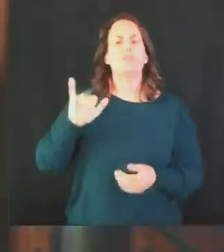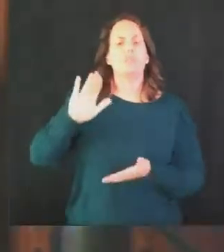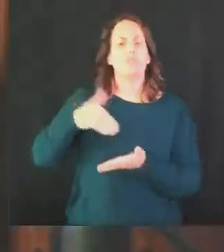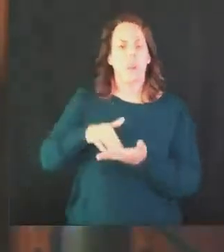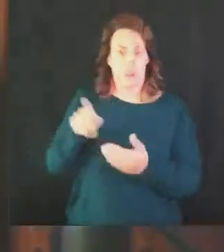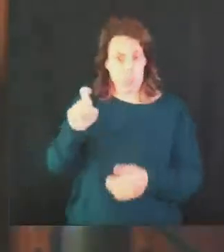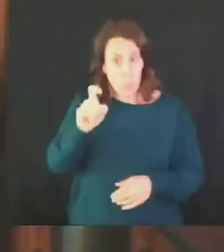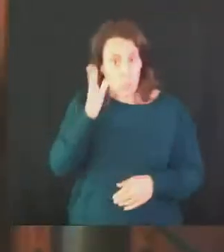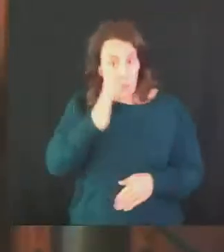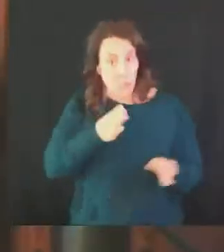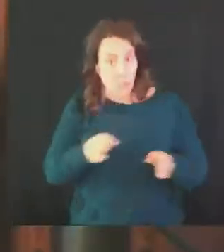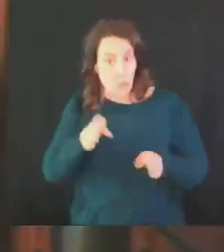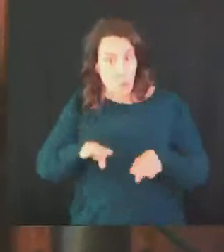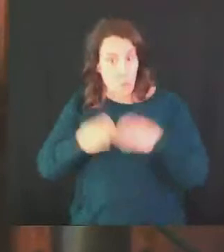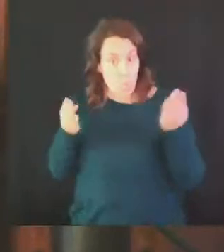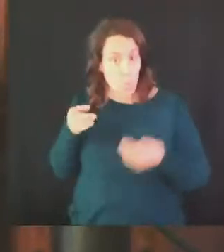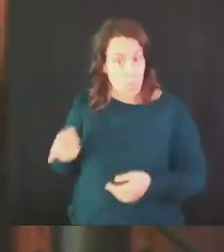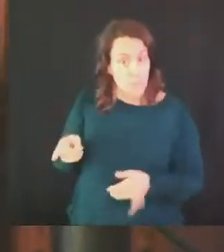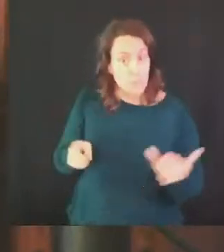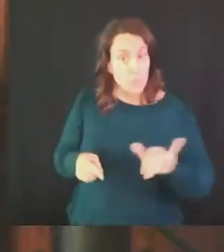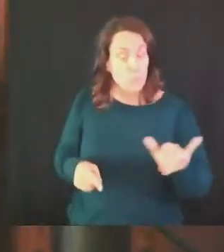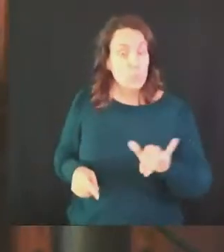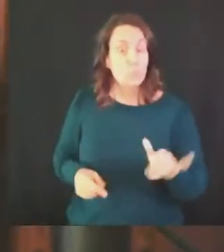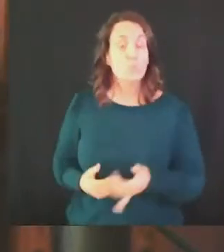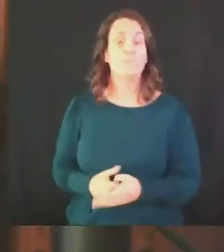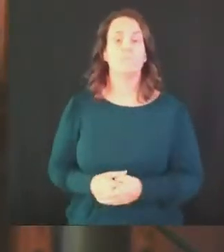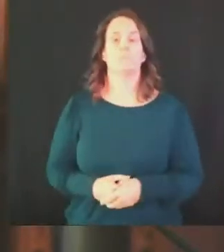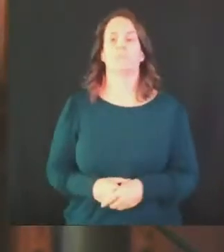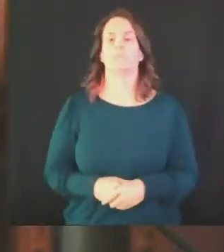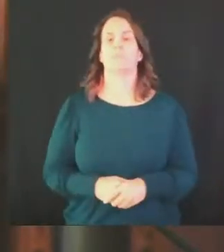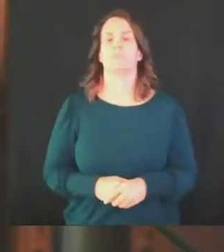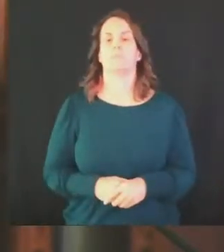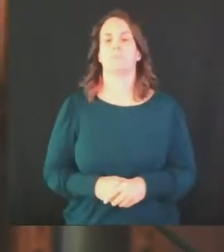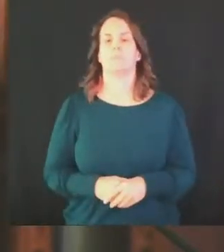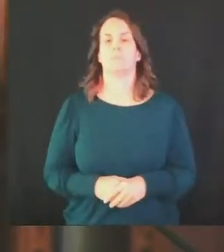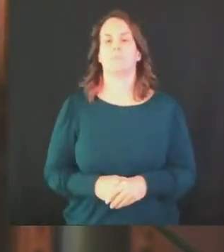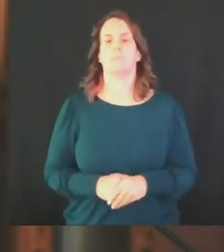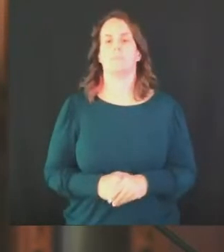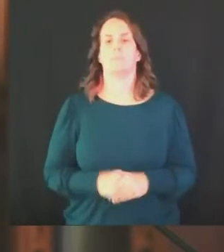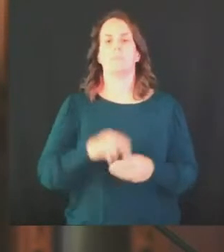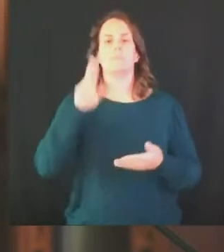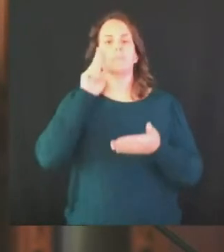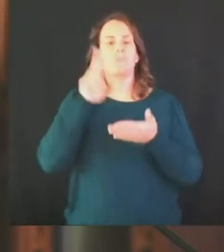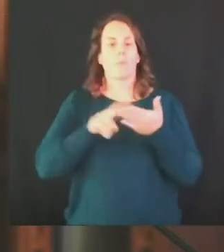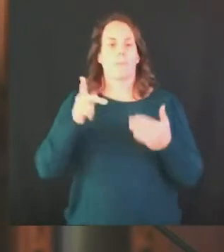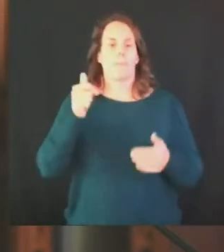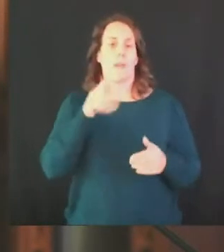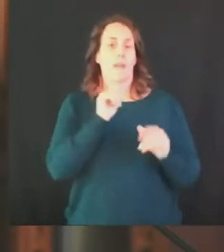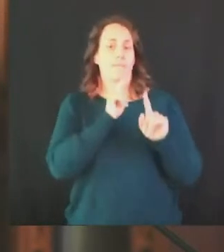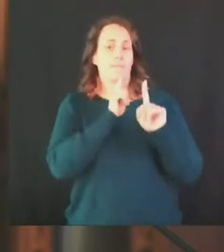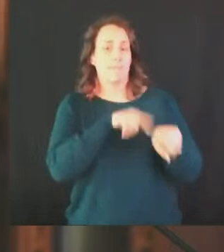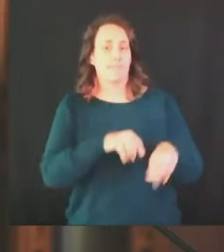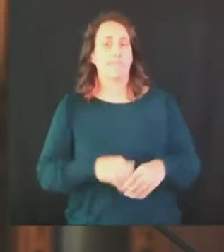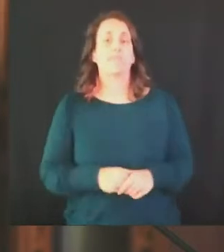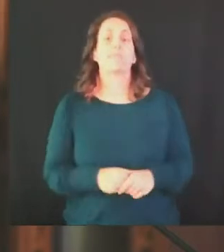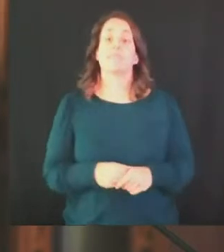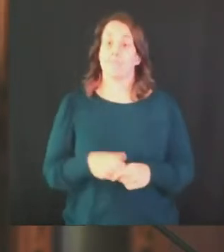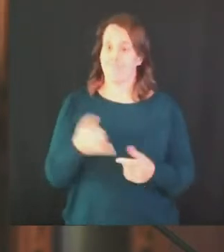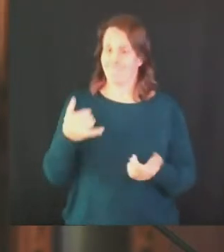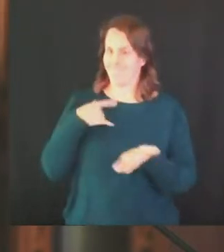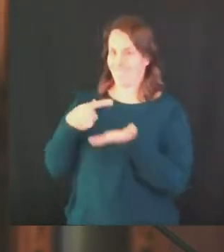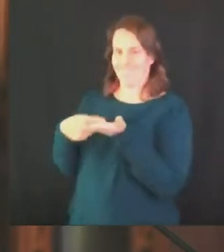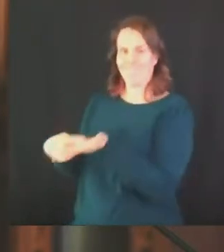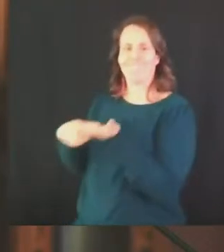We obviously are in conversations with our local partners here in the Dane County area to